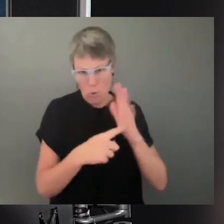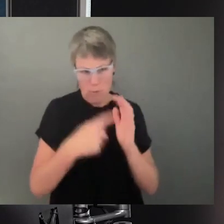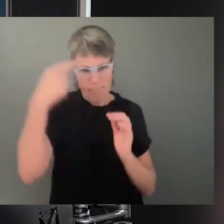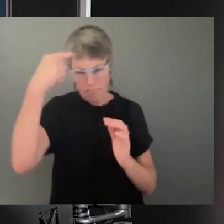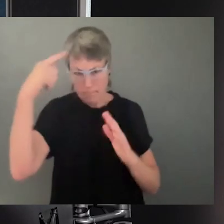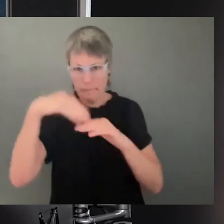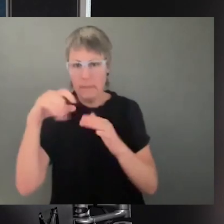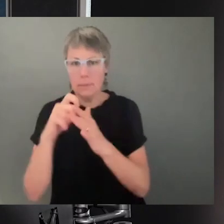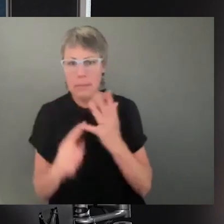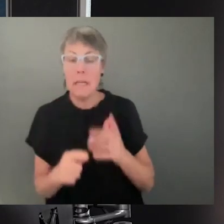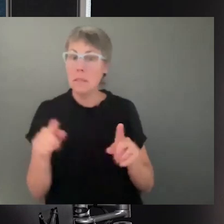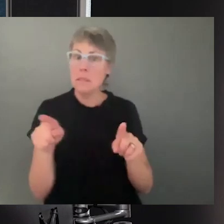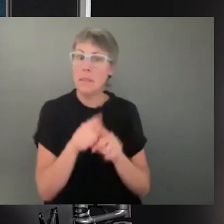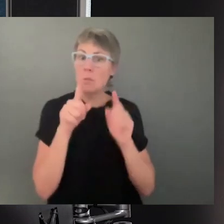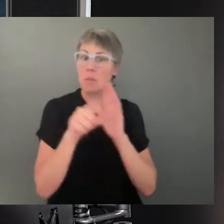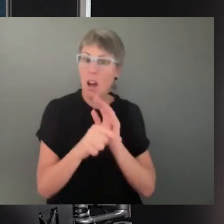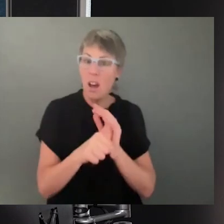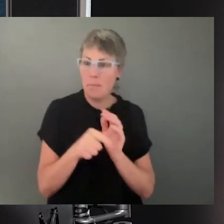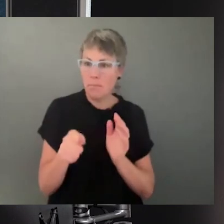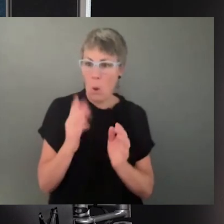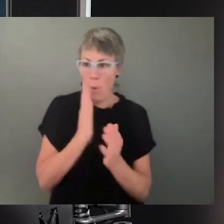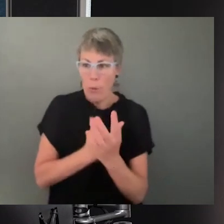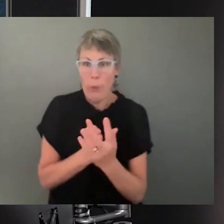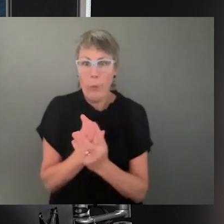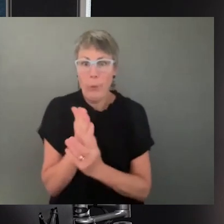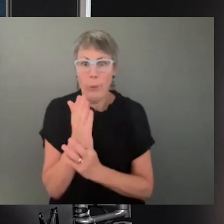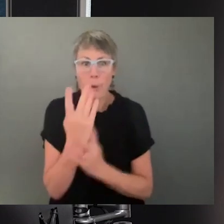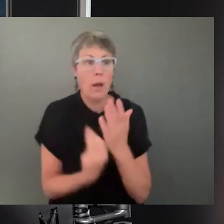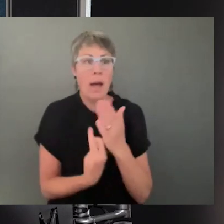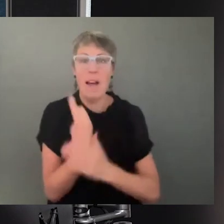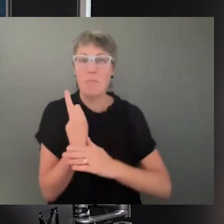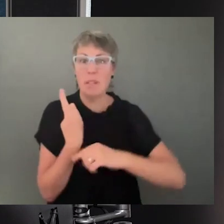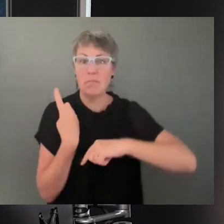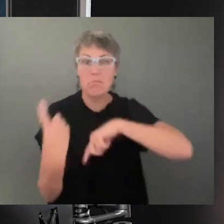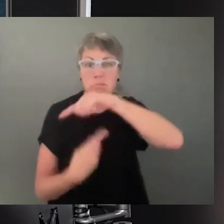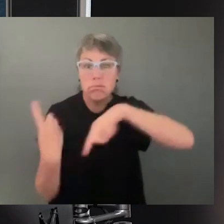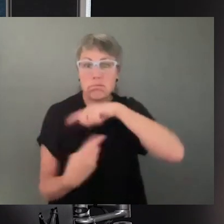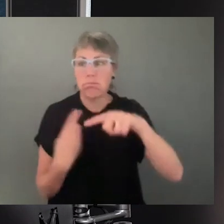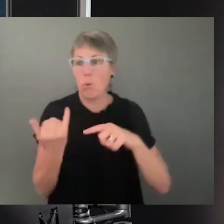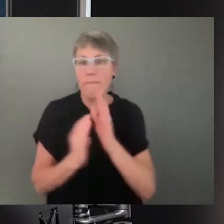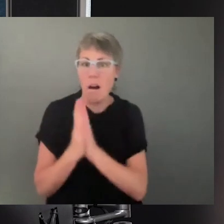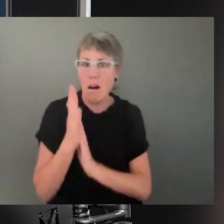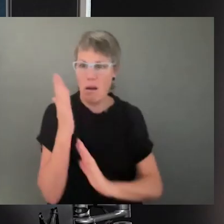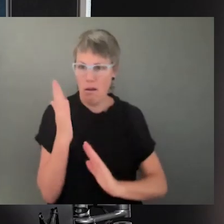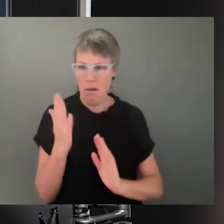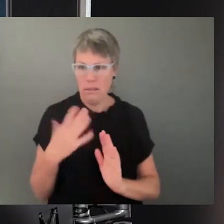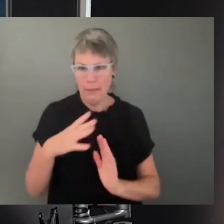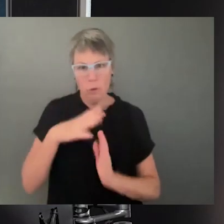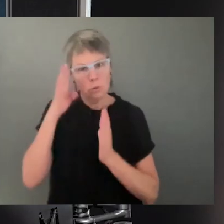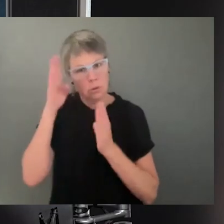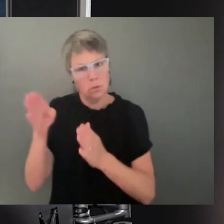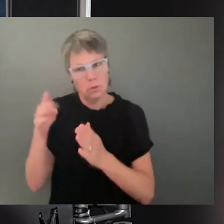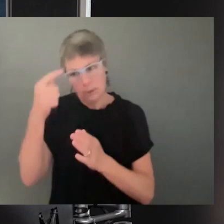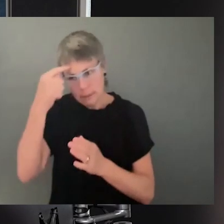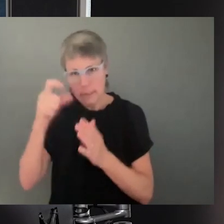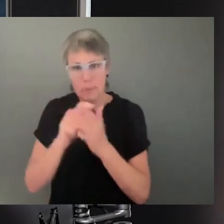guess planning leads to outcomes in many cases. We saw this year in North Queensland